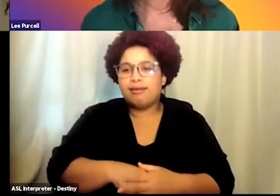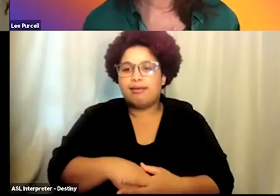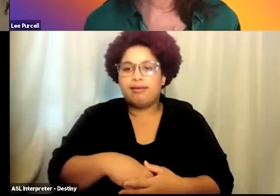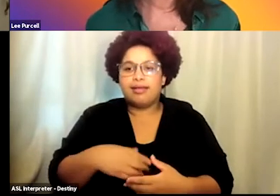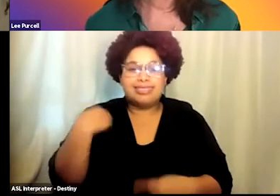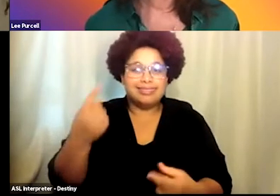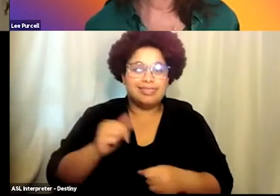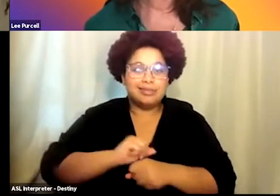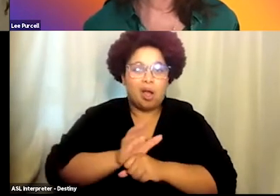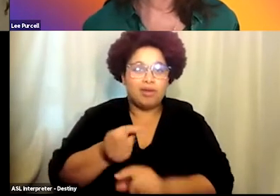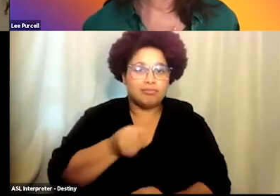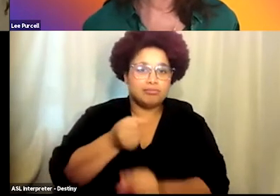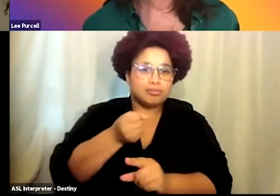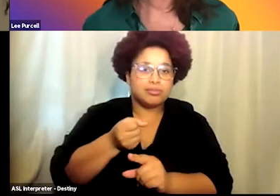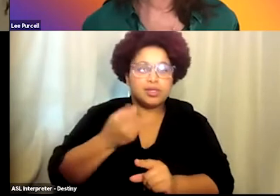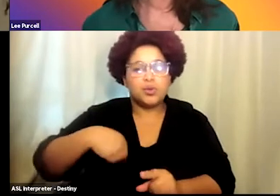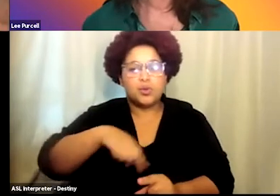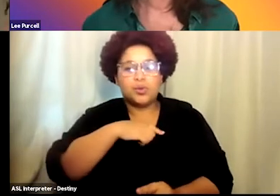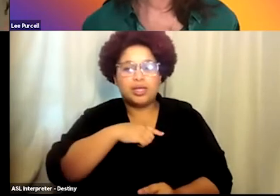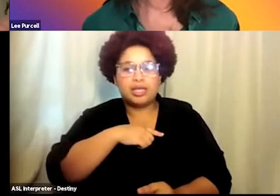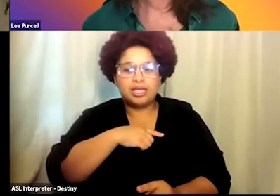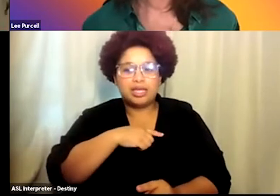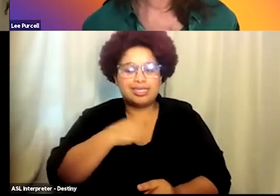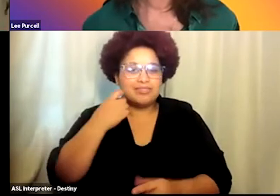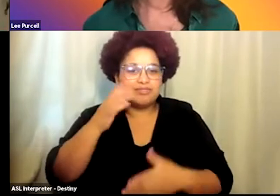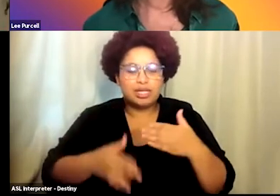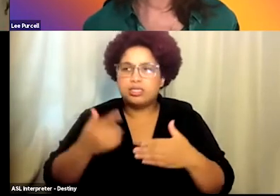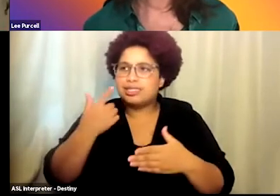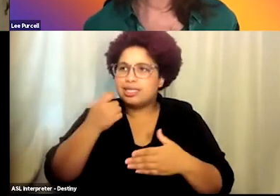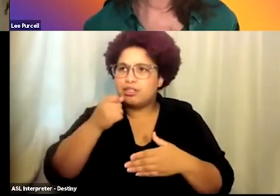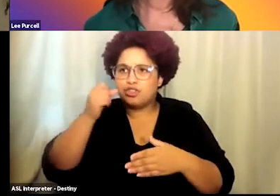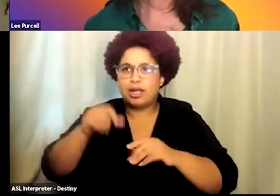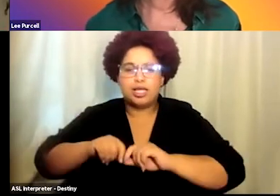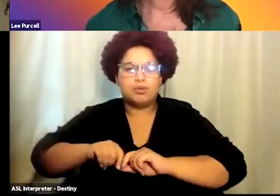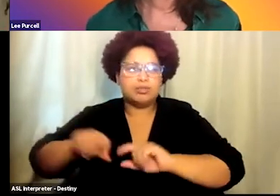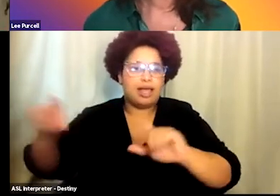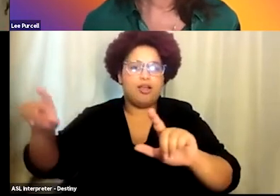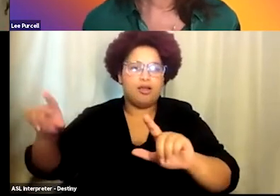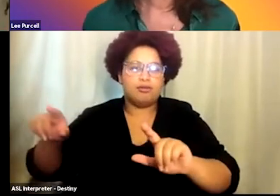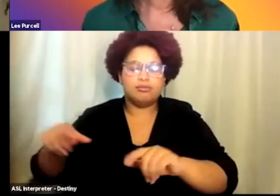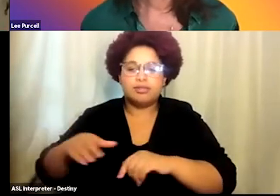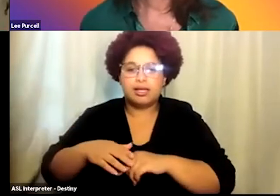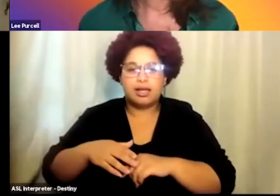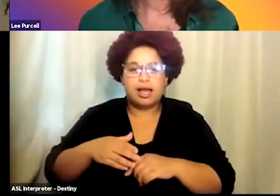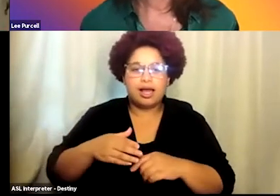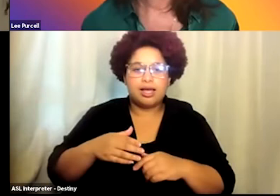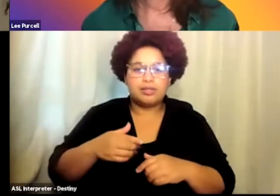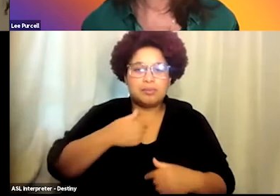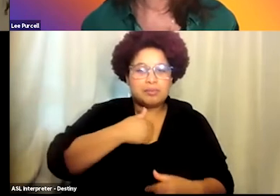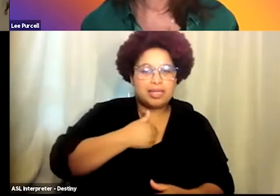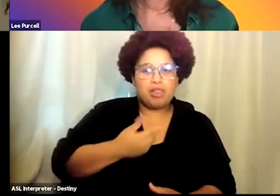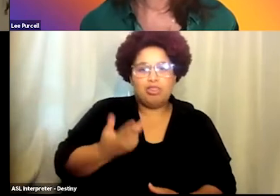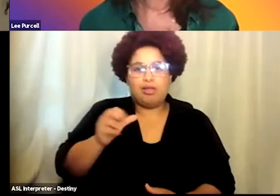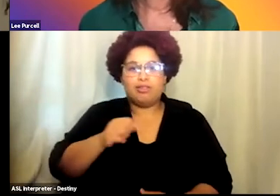since COVID hit, we just finished, it had just aired yesterday, and I was a senior. There was like 3